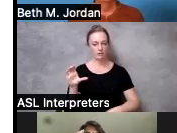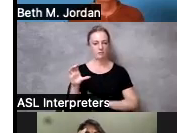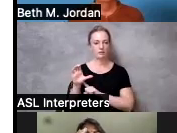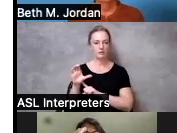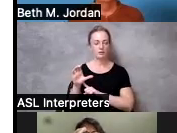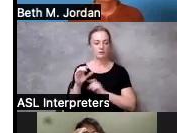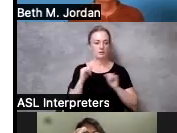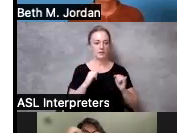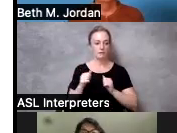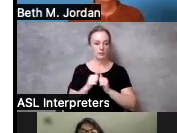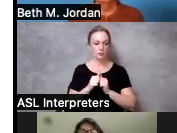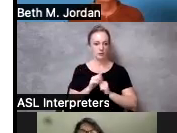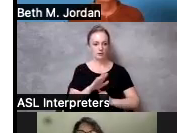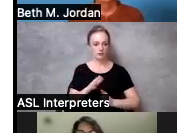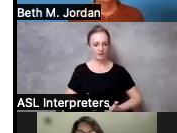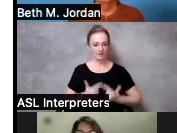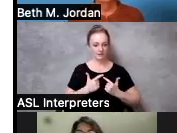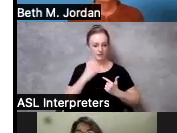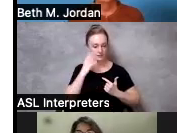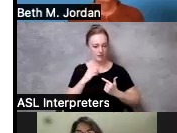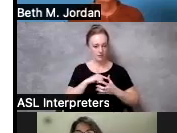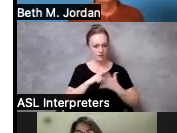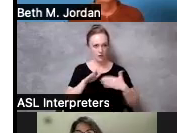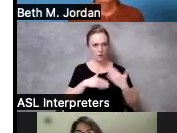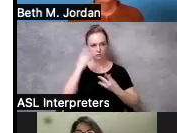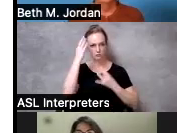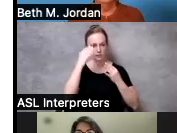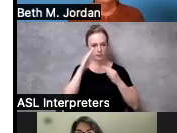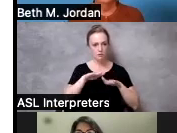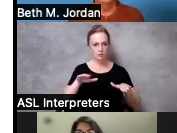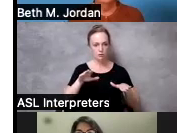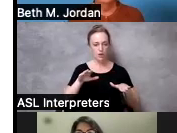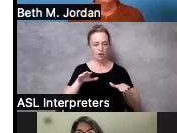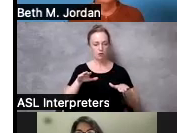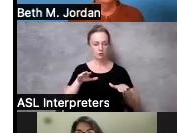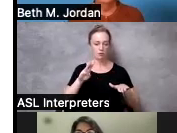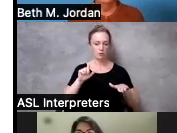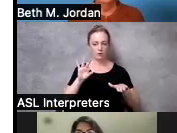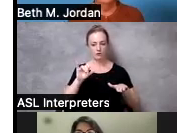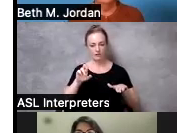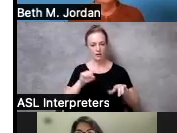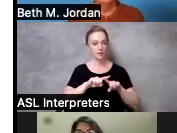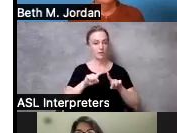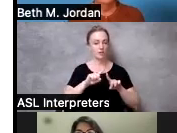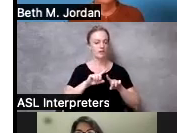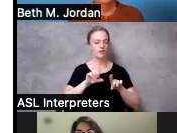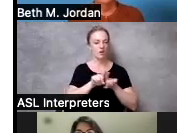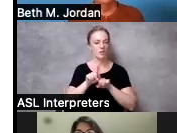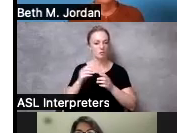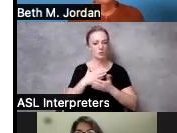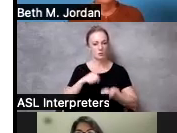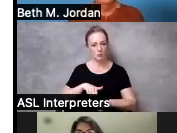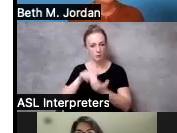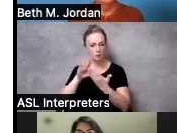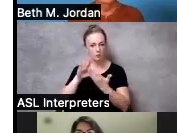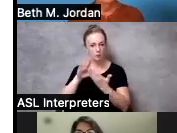individuals with lived experience, to really think about child welfare and a new way of promoting primary